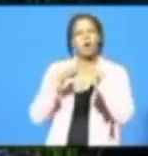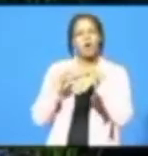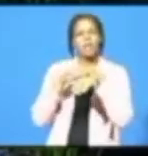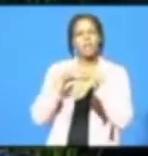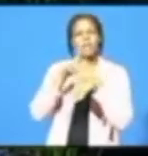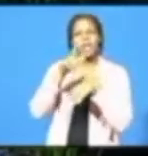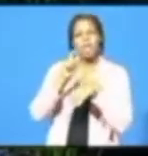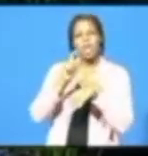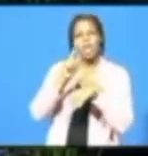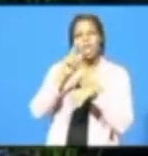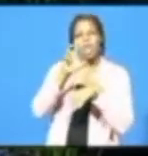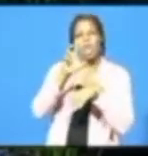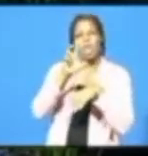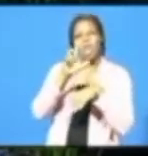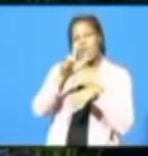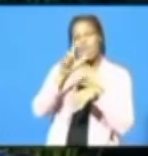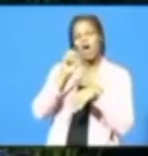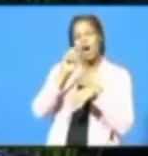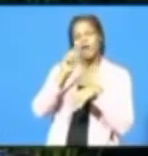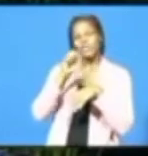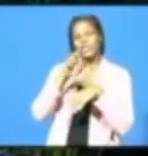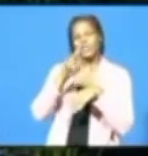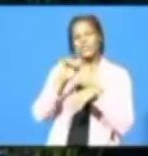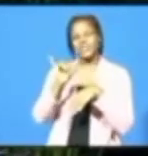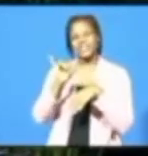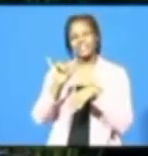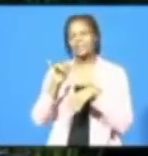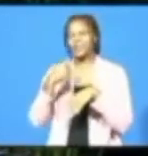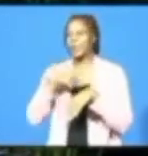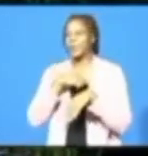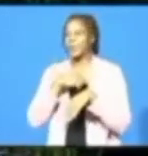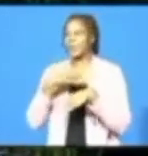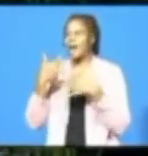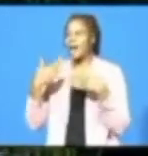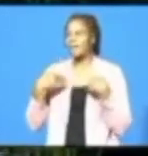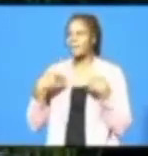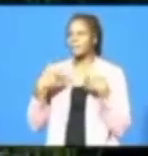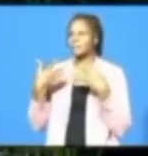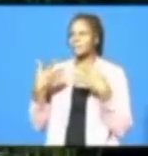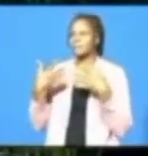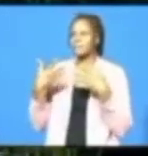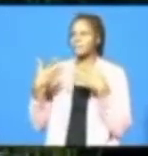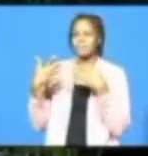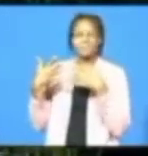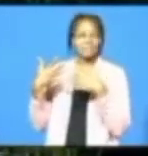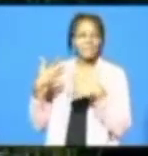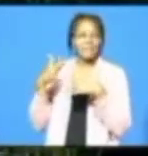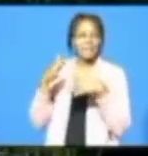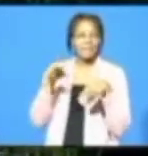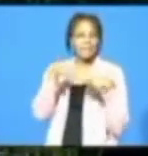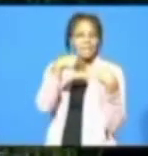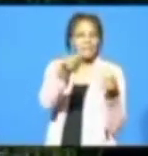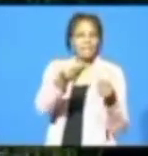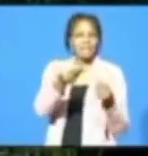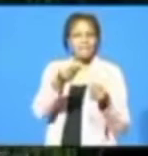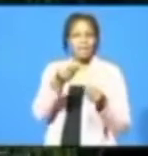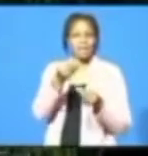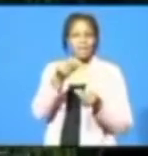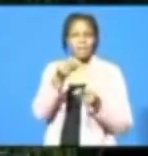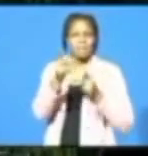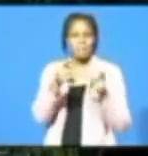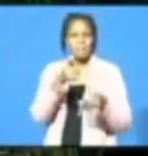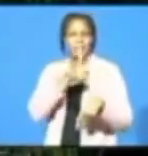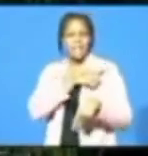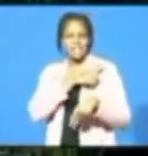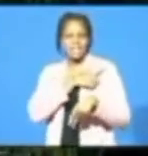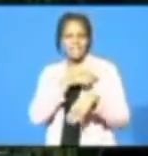self-preservation. We have rewarded laziness and call it welfare. We have killed